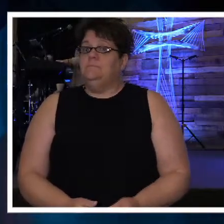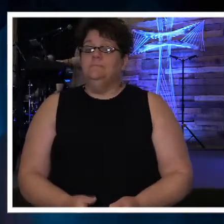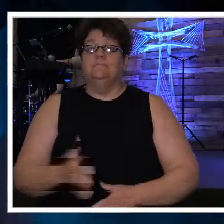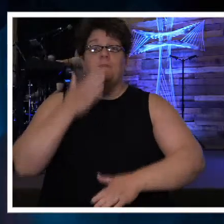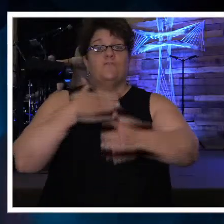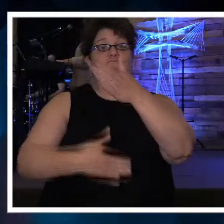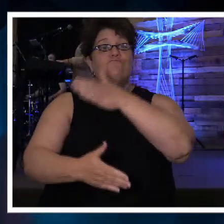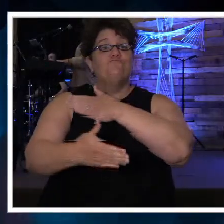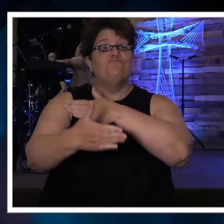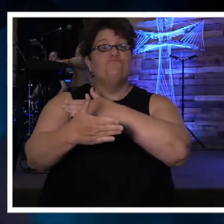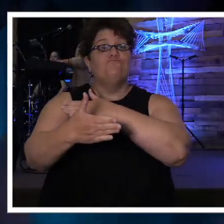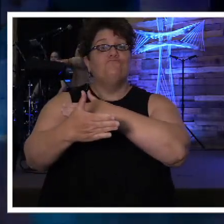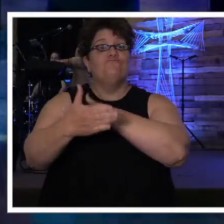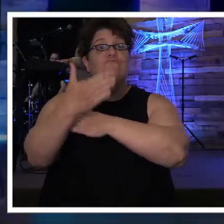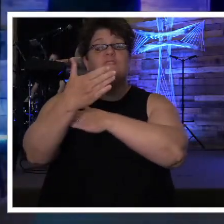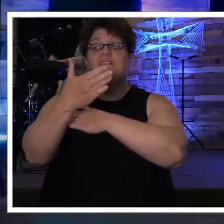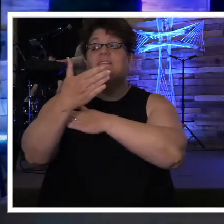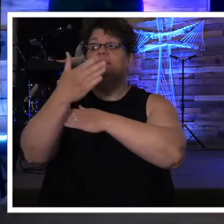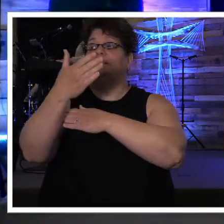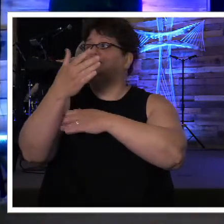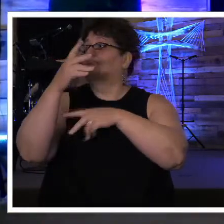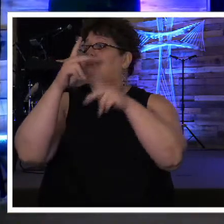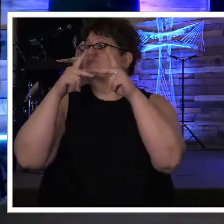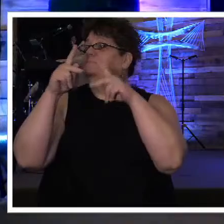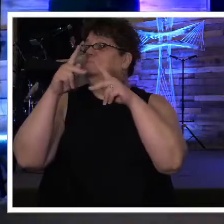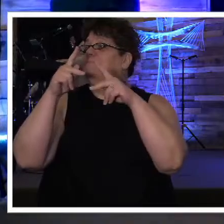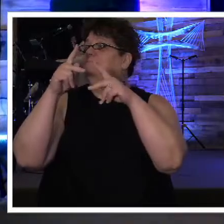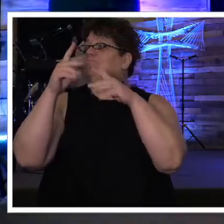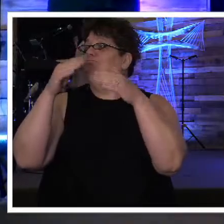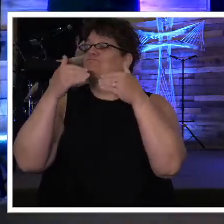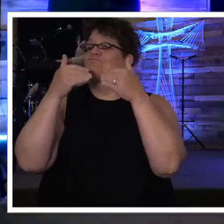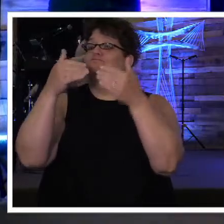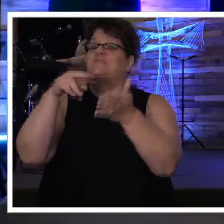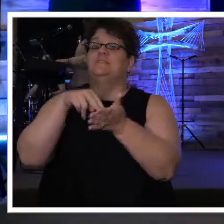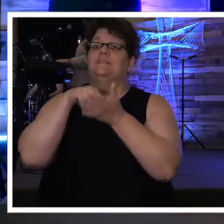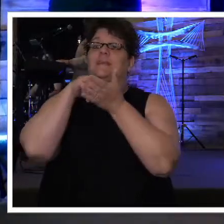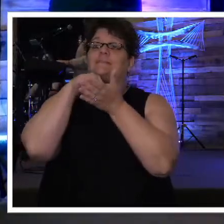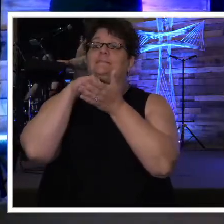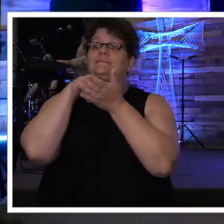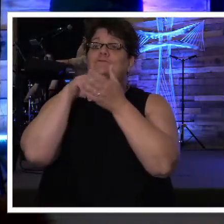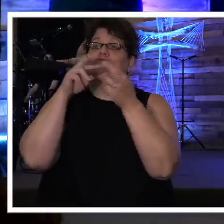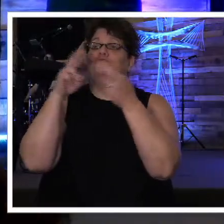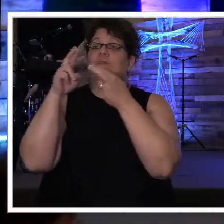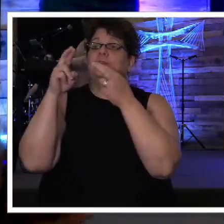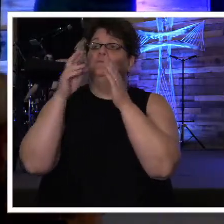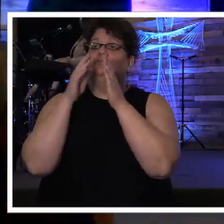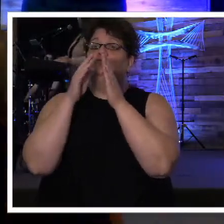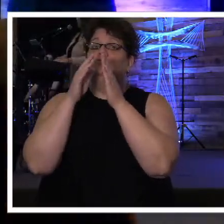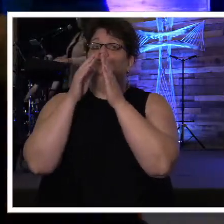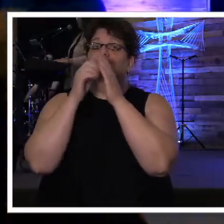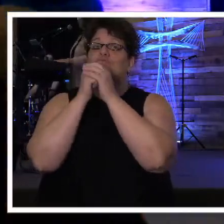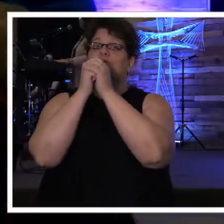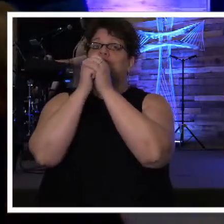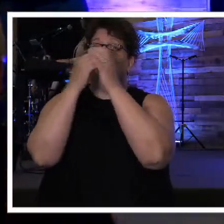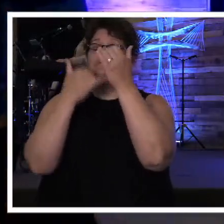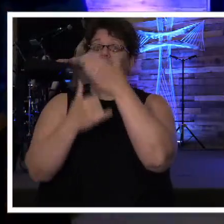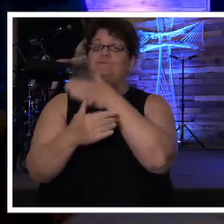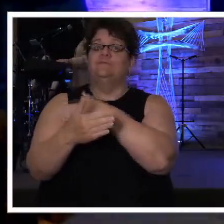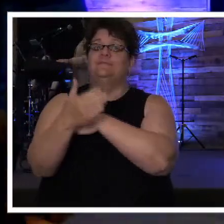Good morning, church. If we could go ahead and stand as we get ready to worship this morning. Amen.